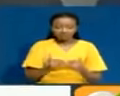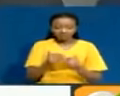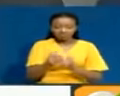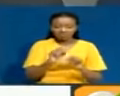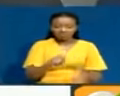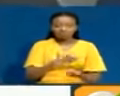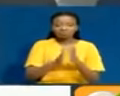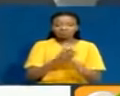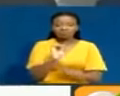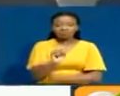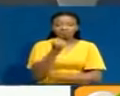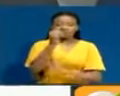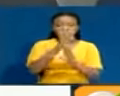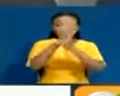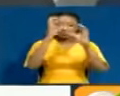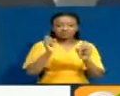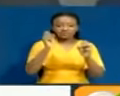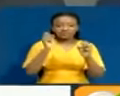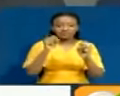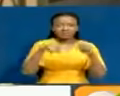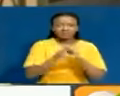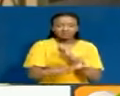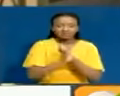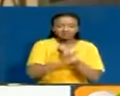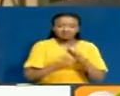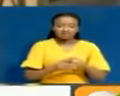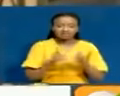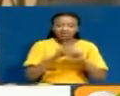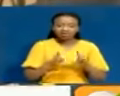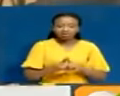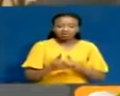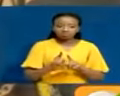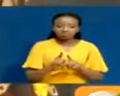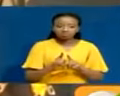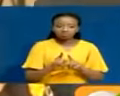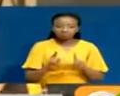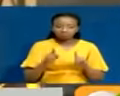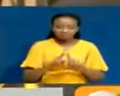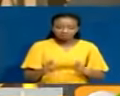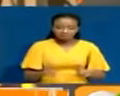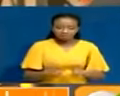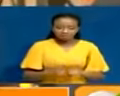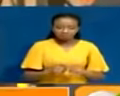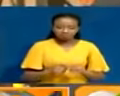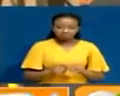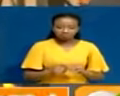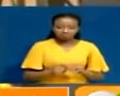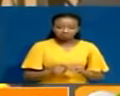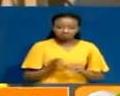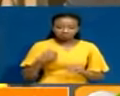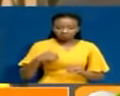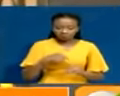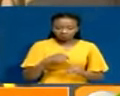becoming the fifth president of this country. I also came to try to